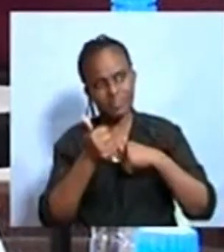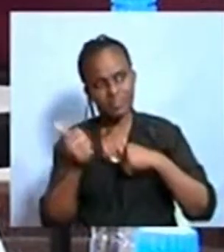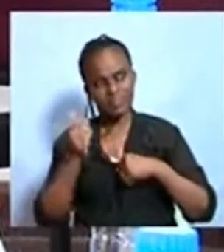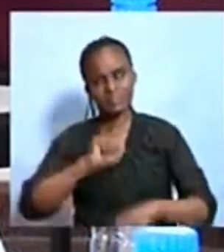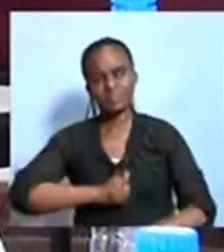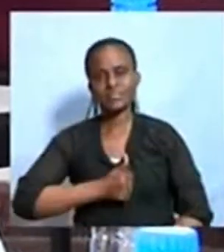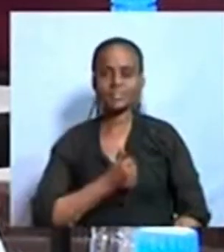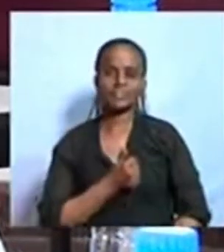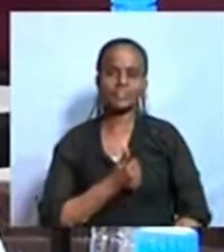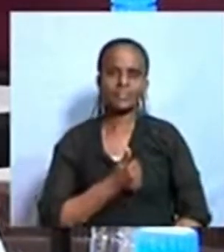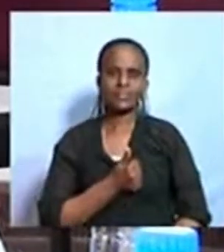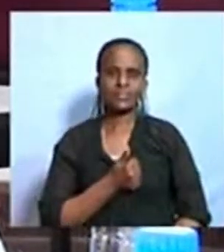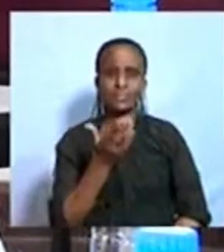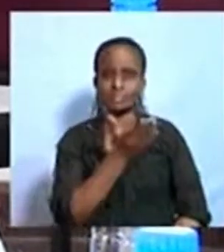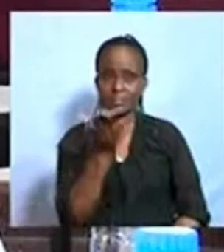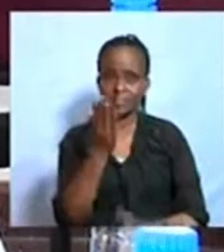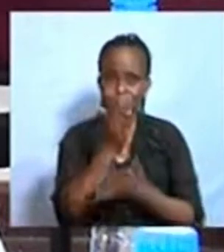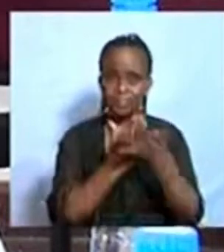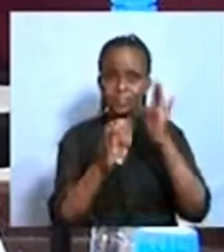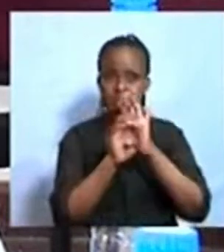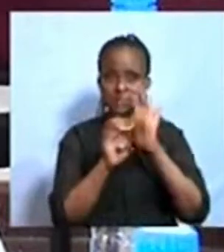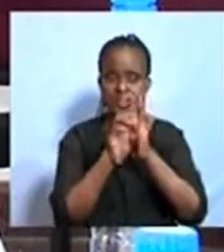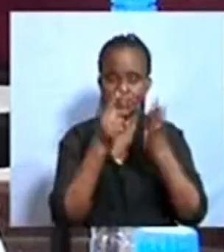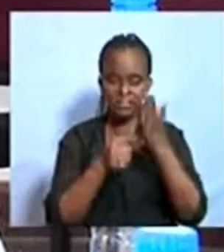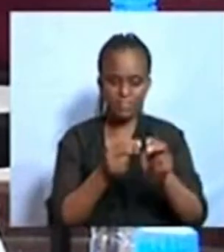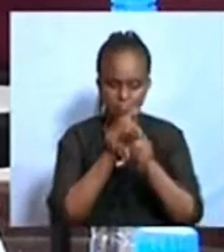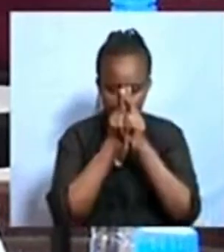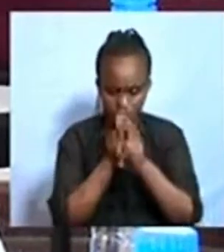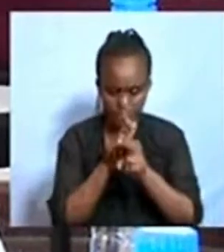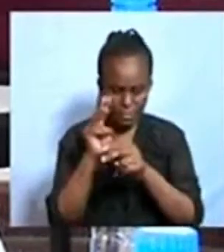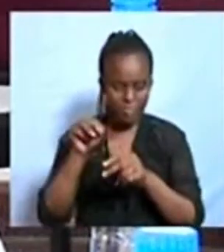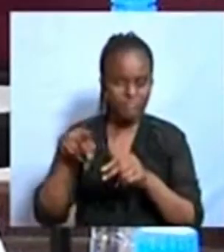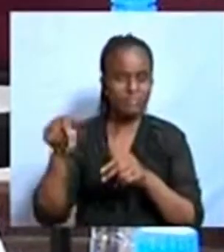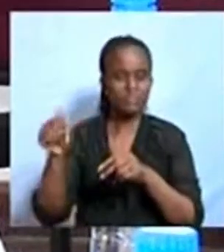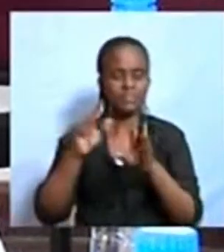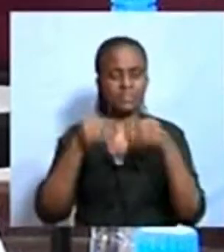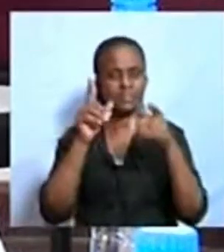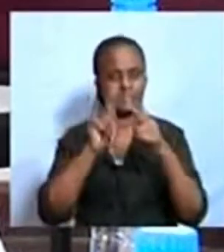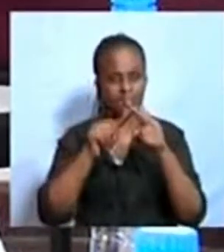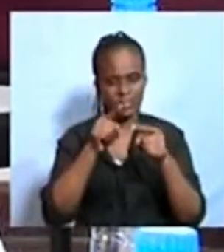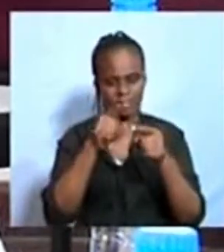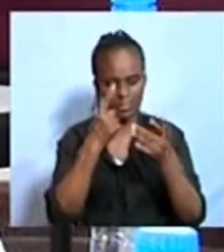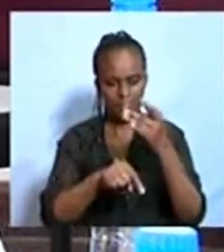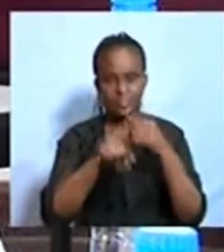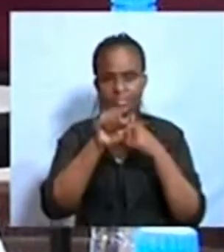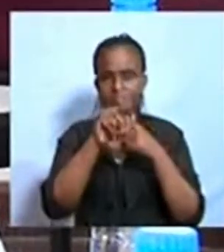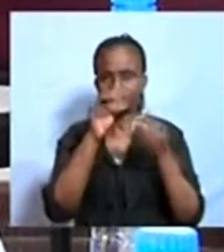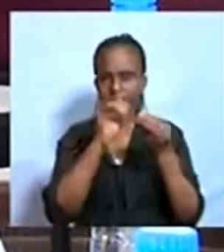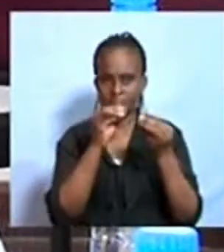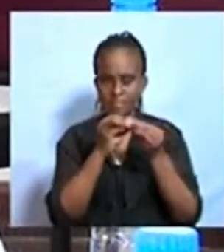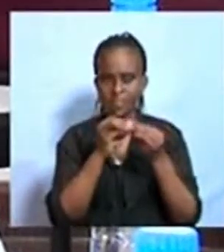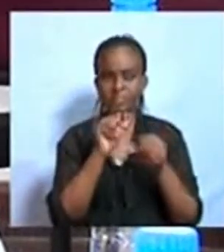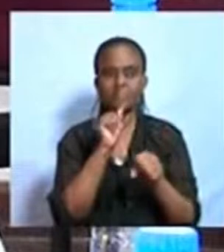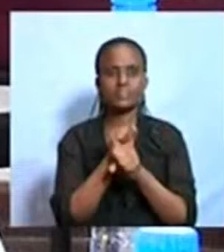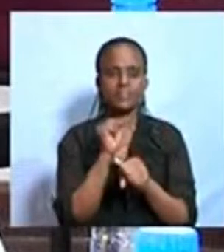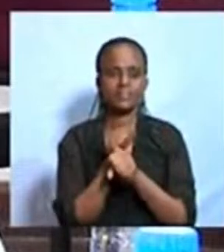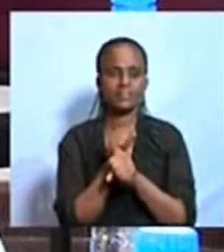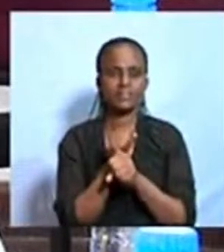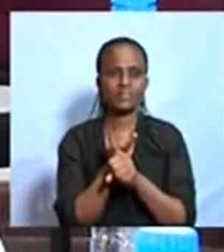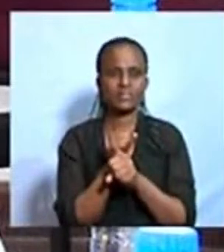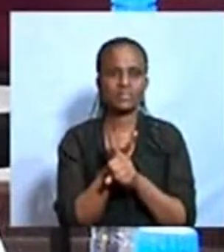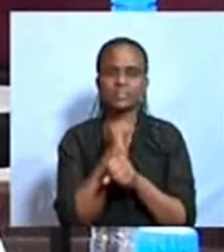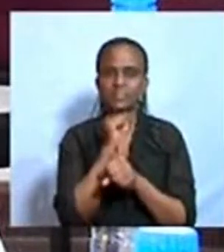selves. And those are some of the examples that the Honorable Member was giving. But I think that also requires a deliberate effort and not